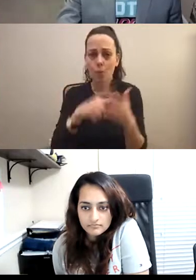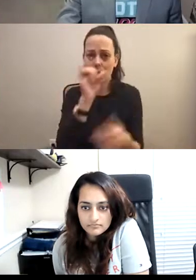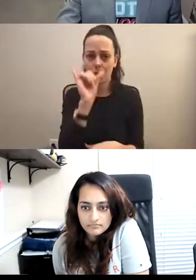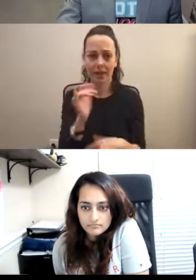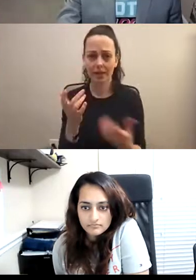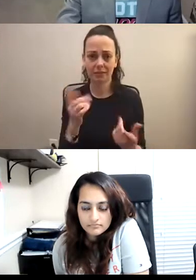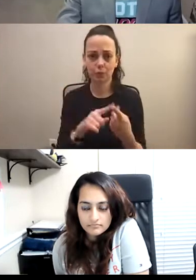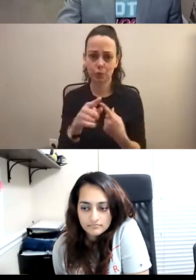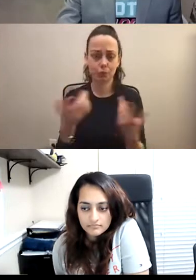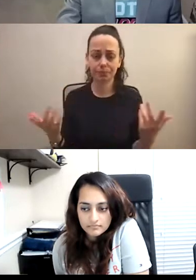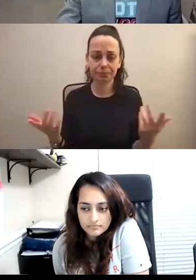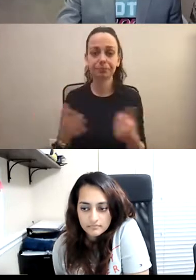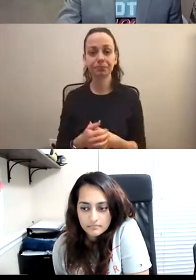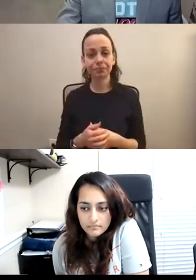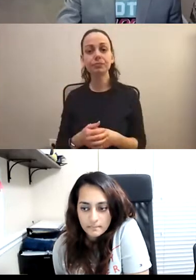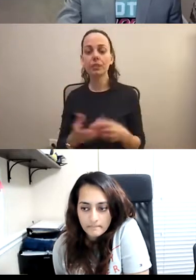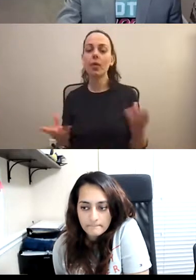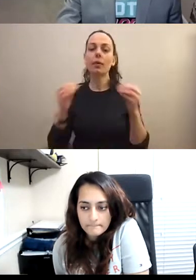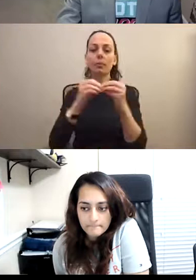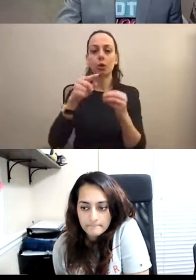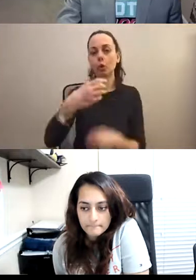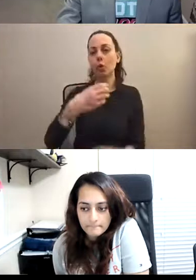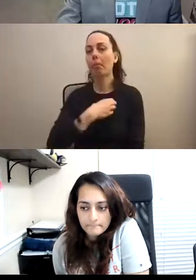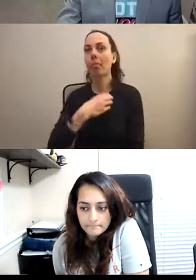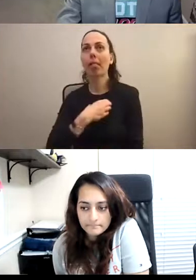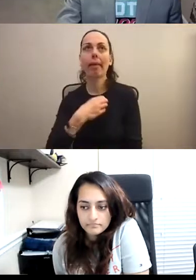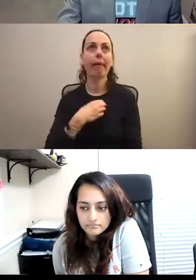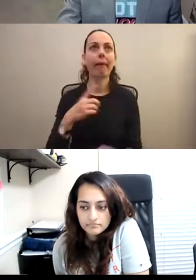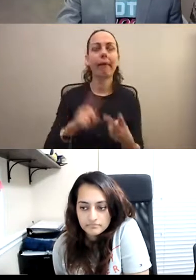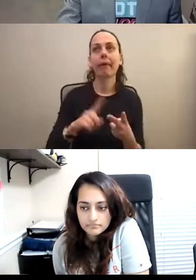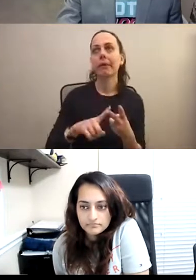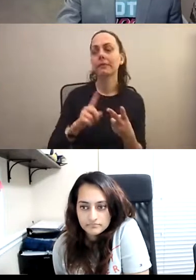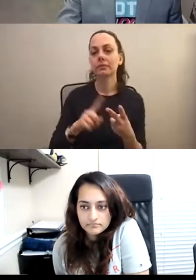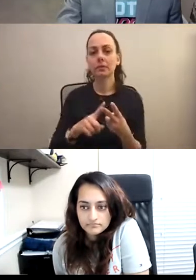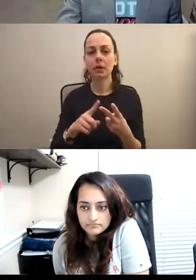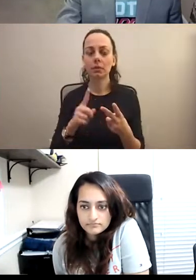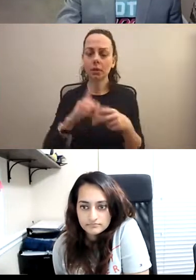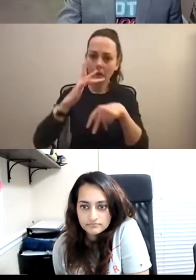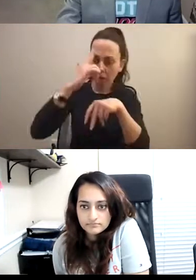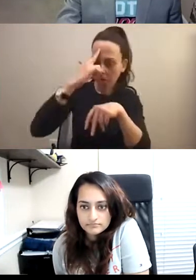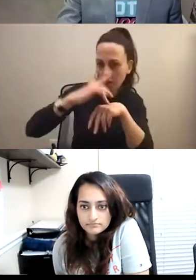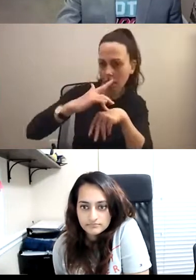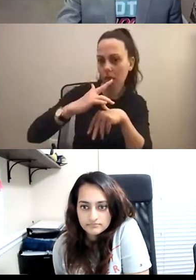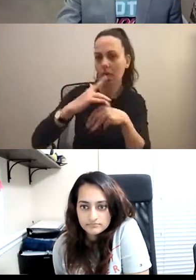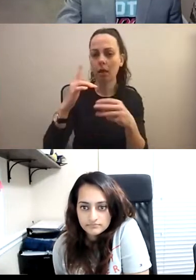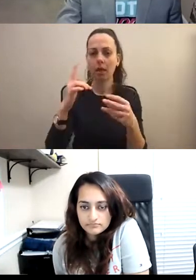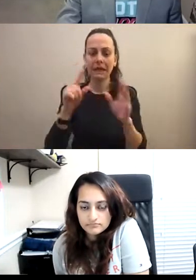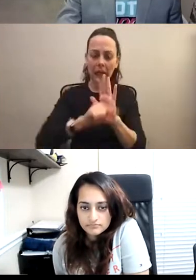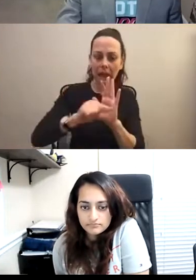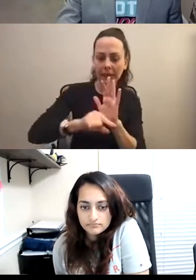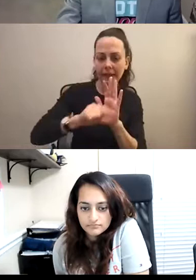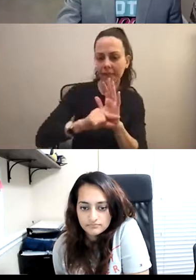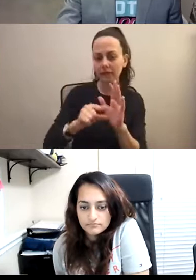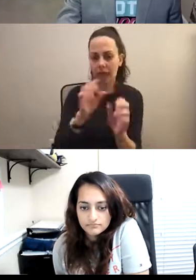to you. So the more you complain, the more you dwell in a negative